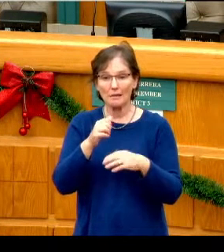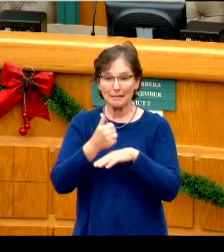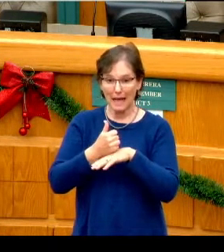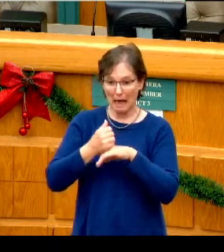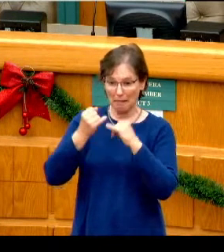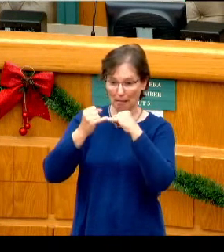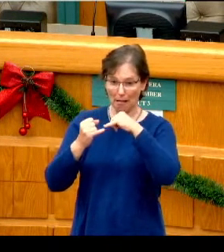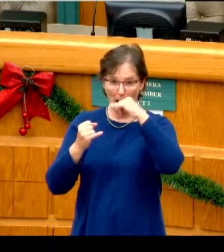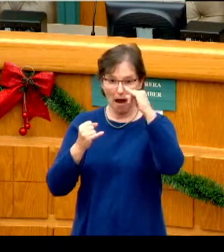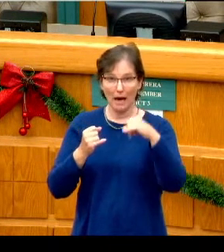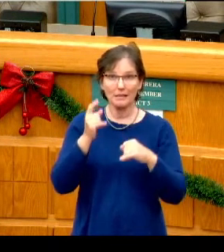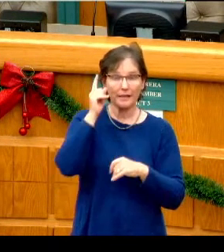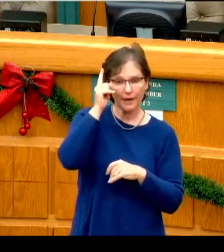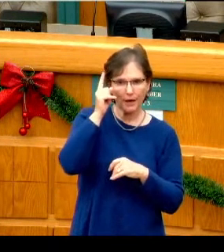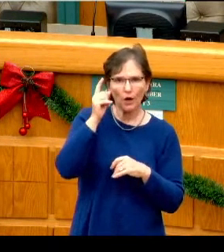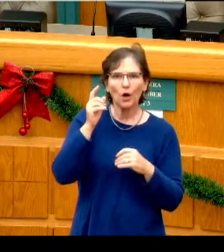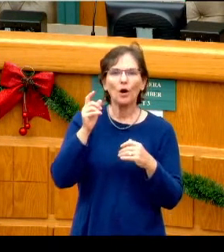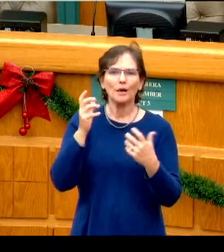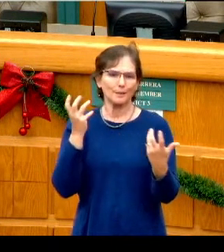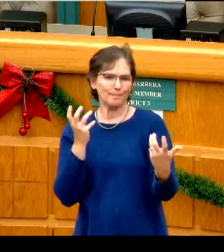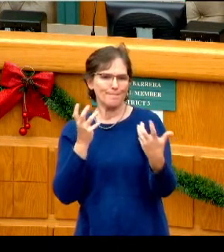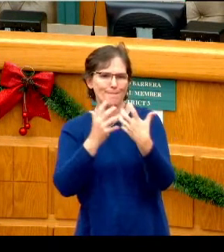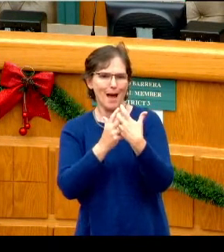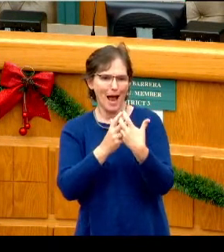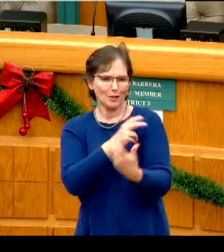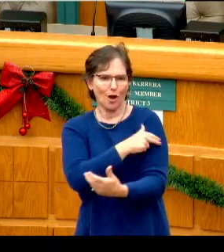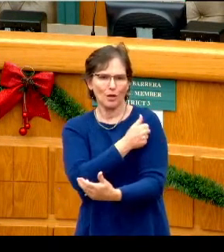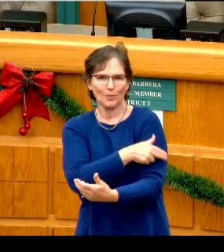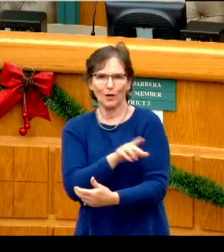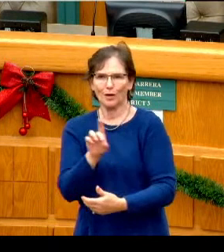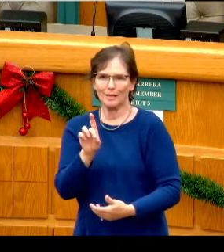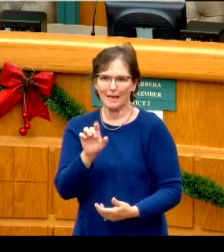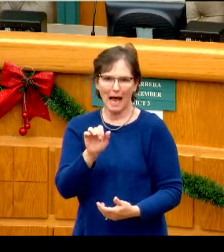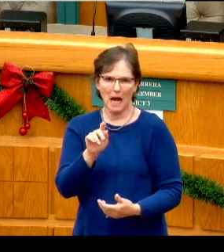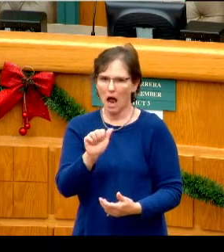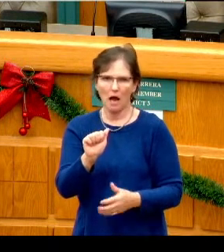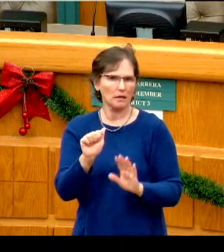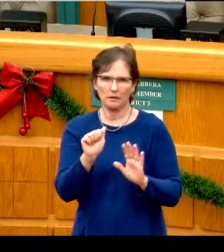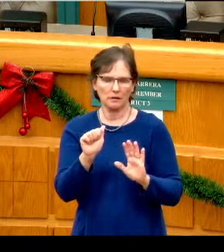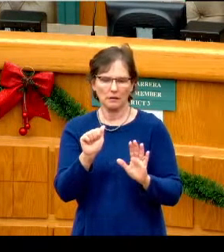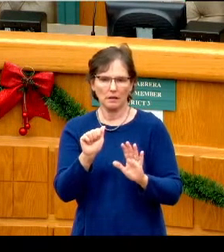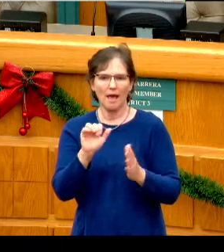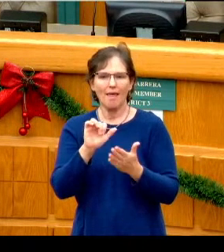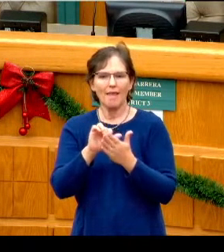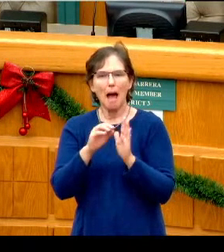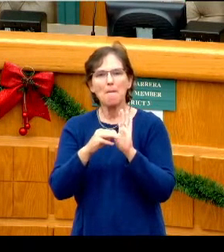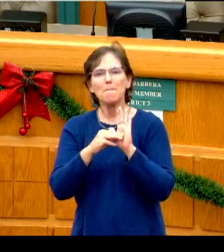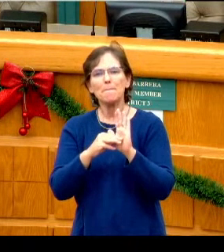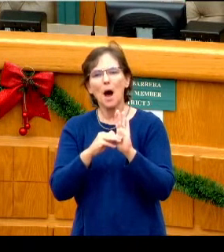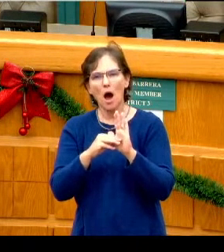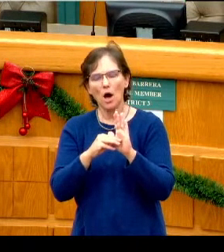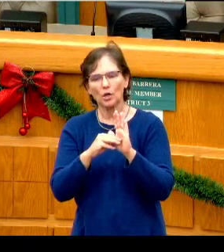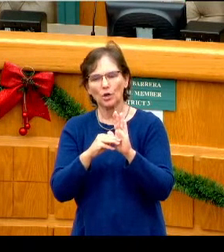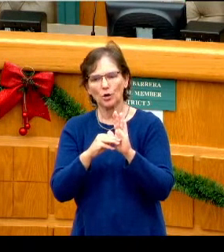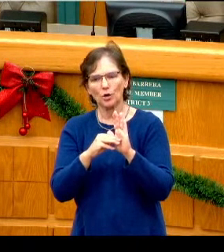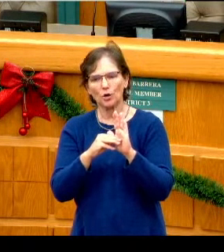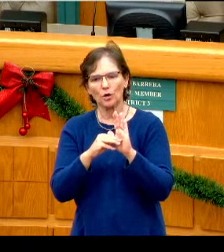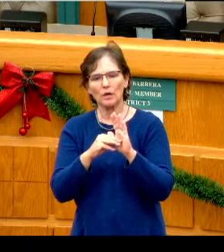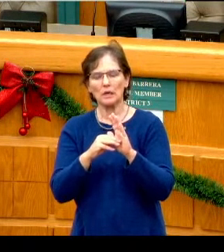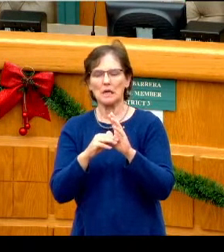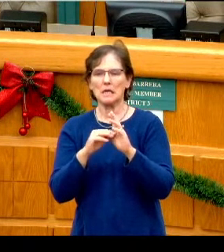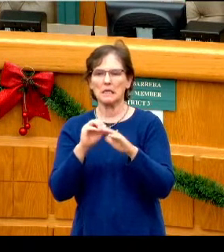of the model projecting the hospitalizations is based upon a fit to the cases. So this is the model matching